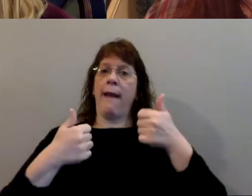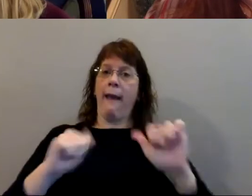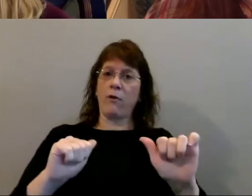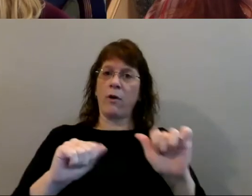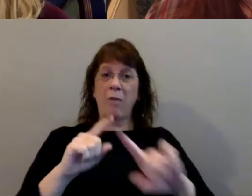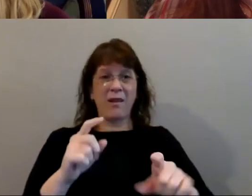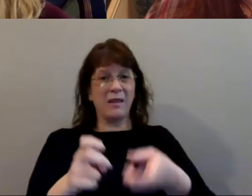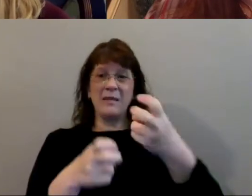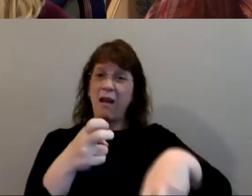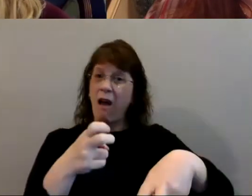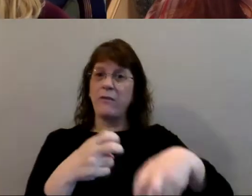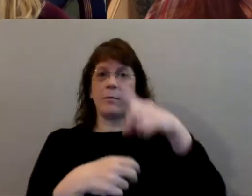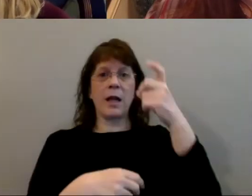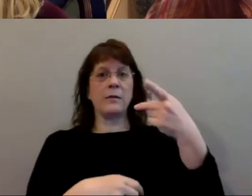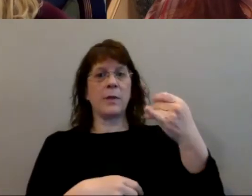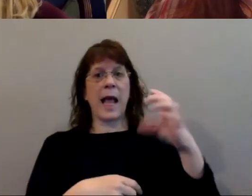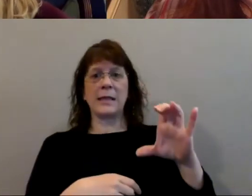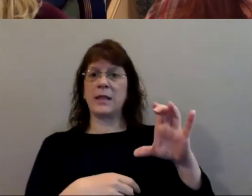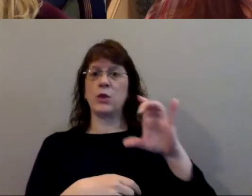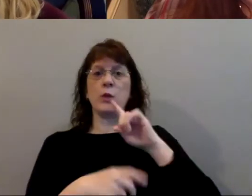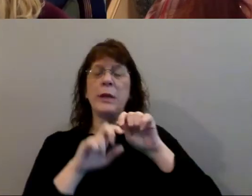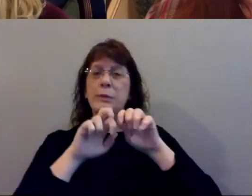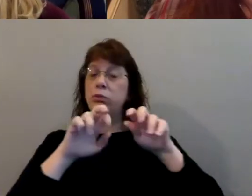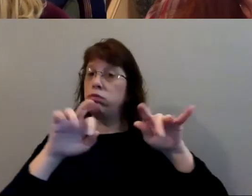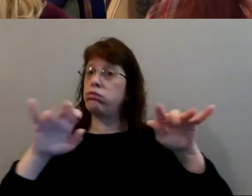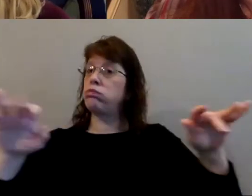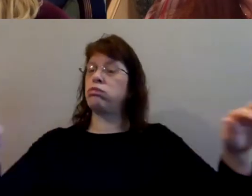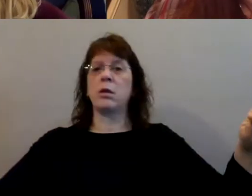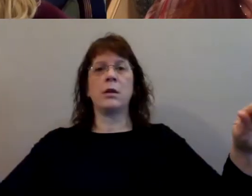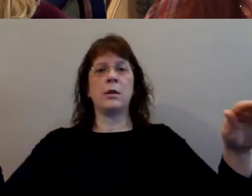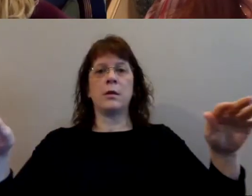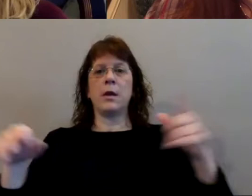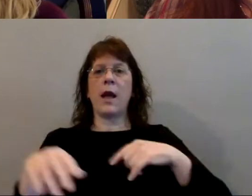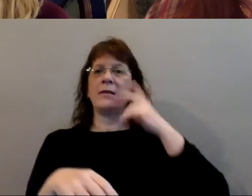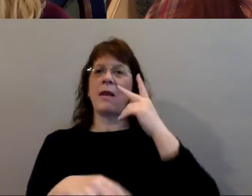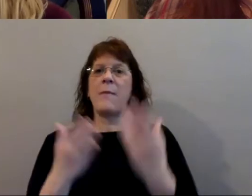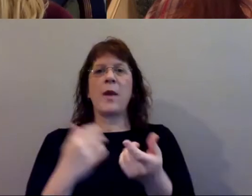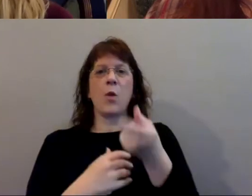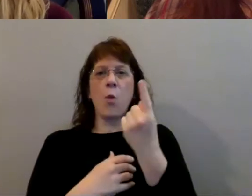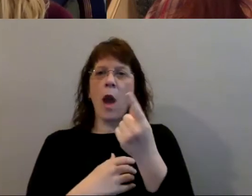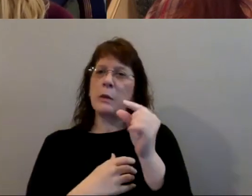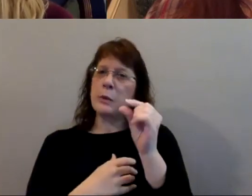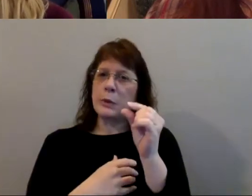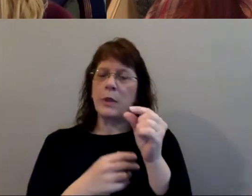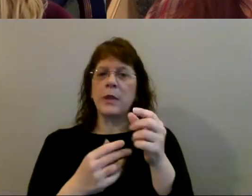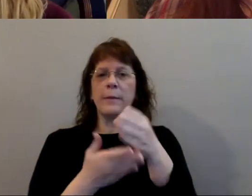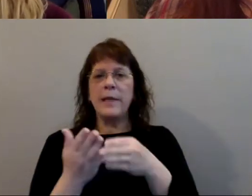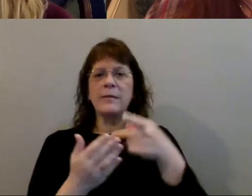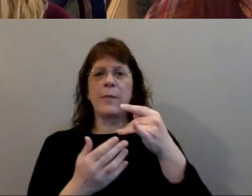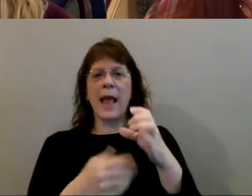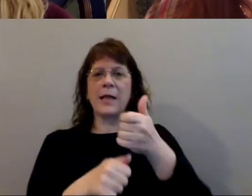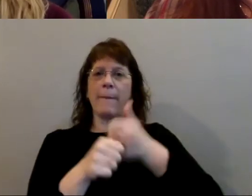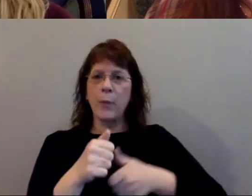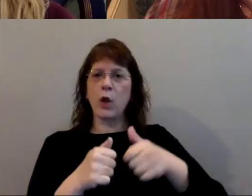just because plastic is like very dispersed. Like I said, maybe one microscopic piece of plastic per cubic meter